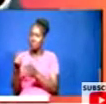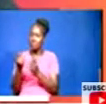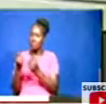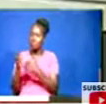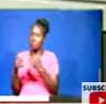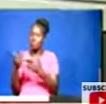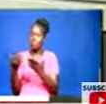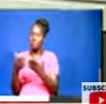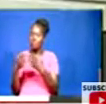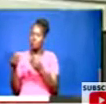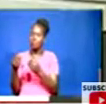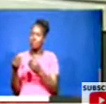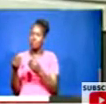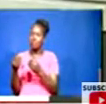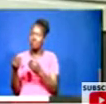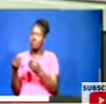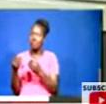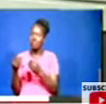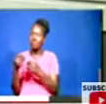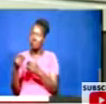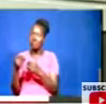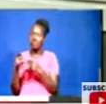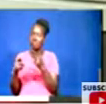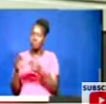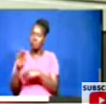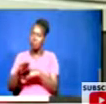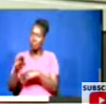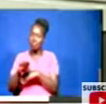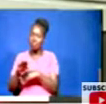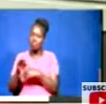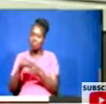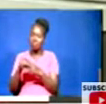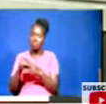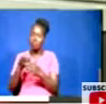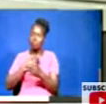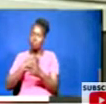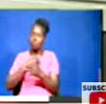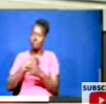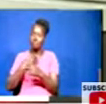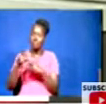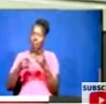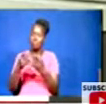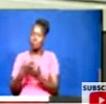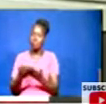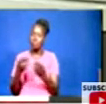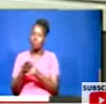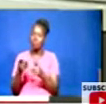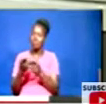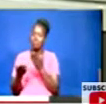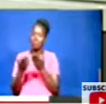running to maybe a processing plant or be putting up their own processing facilities, but we might